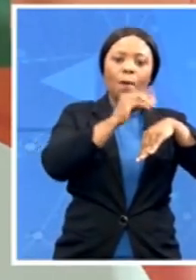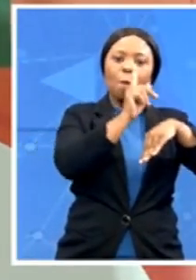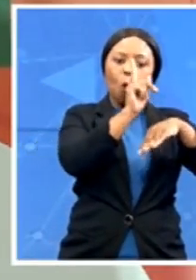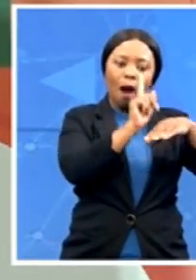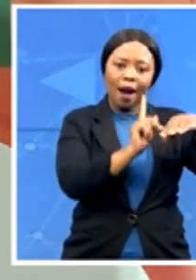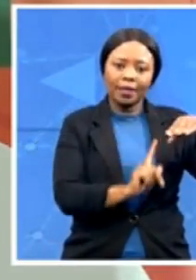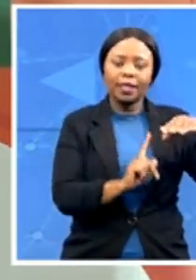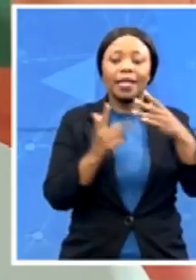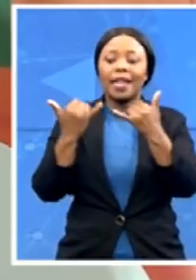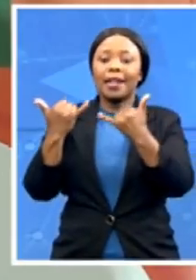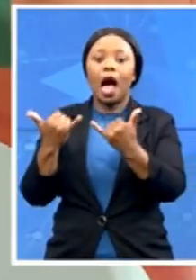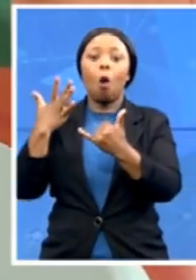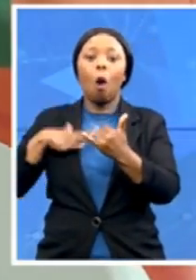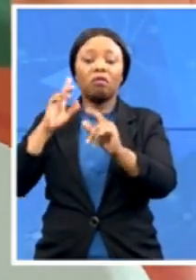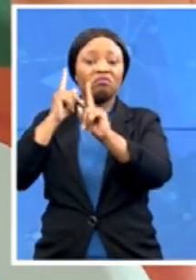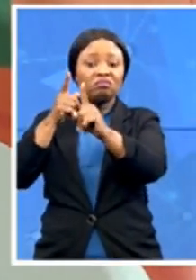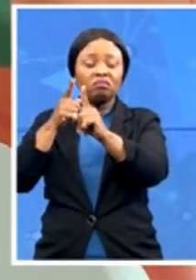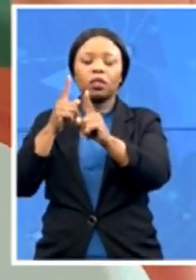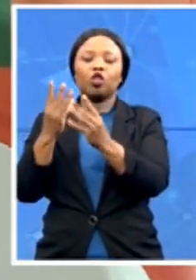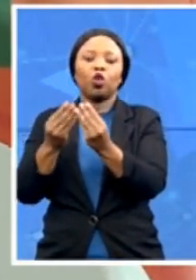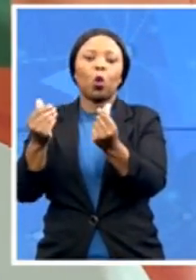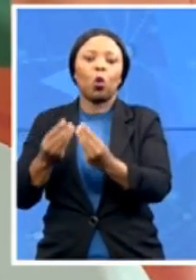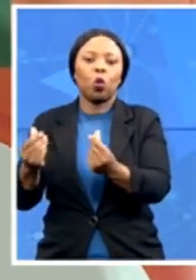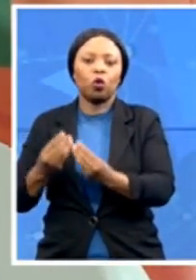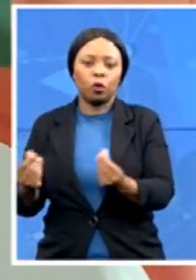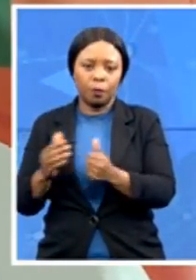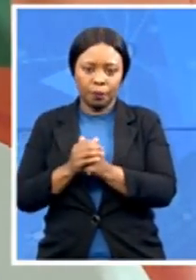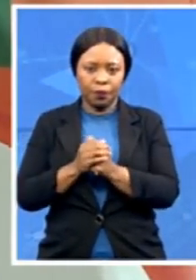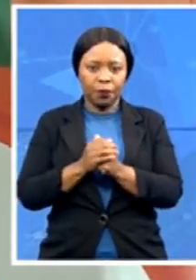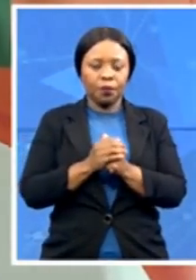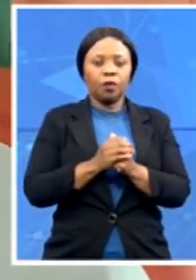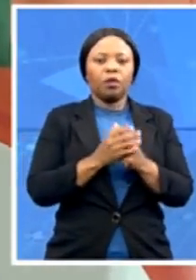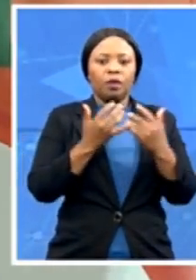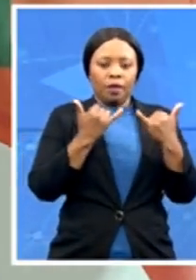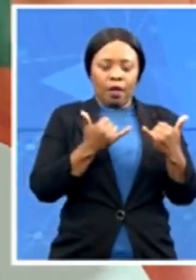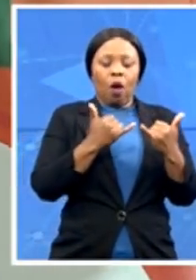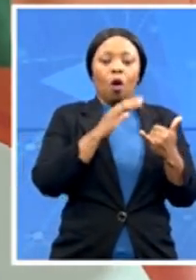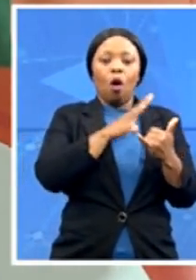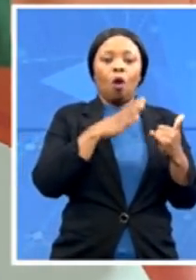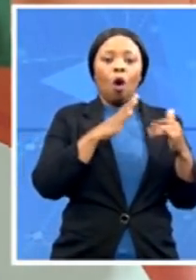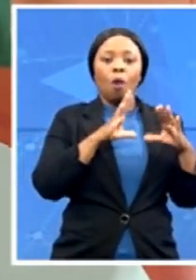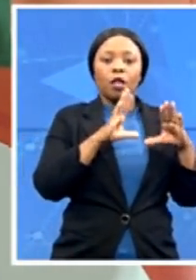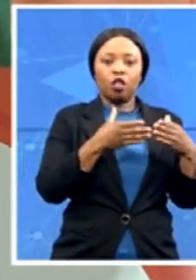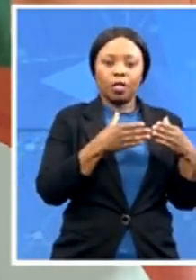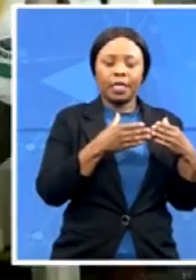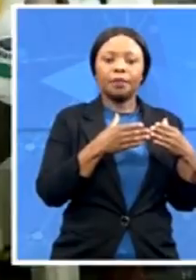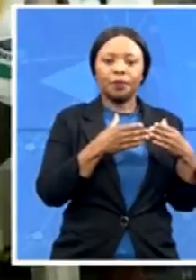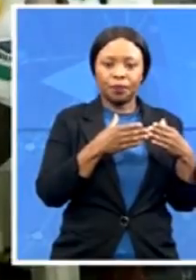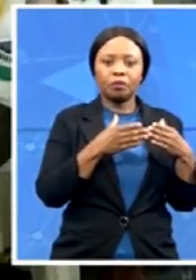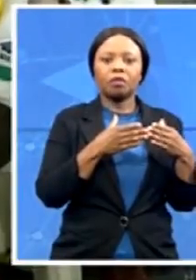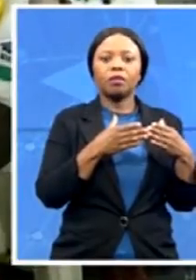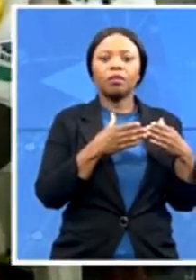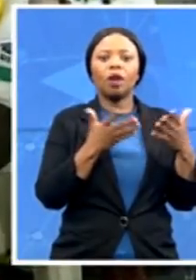point is the commissions made at the Zondo, rather, is